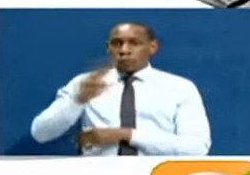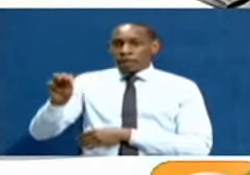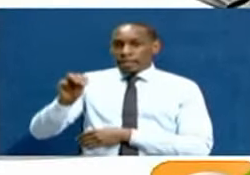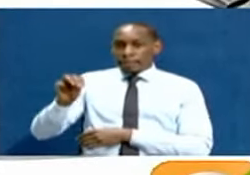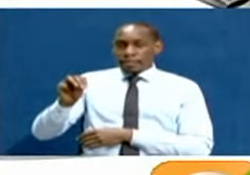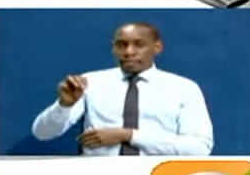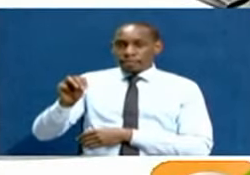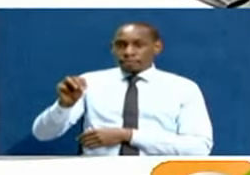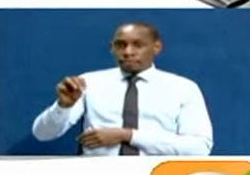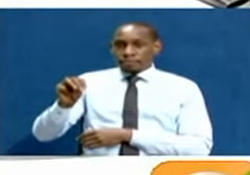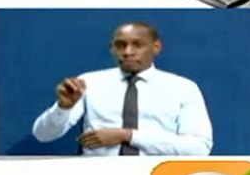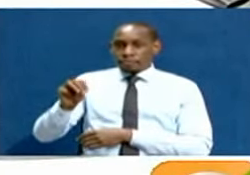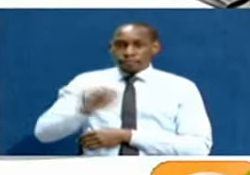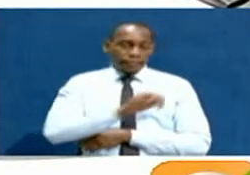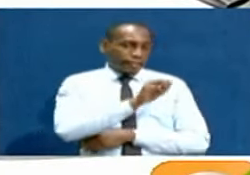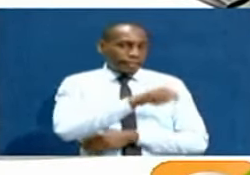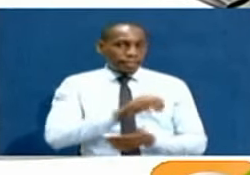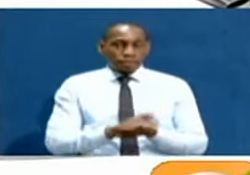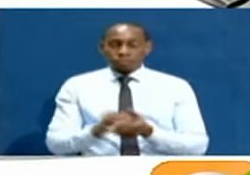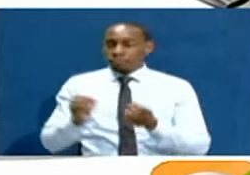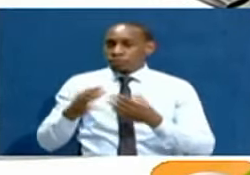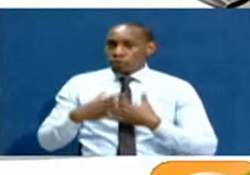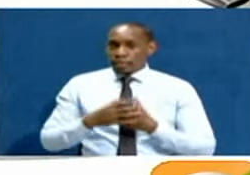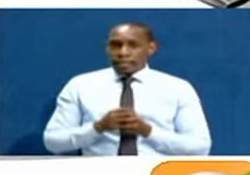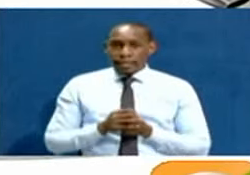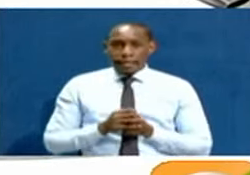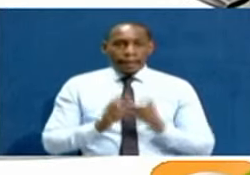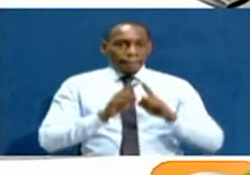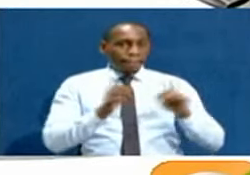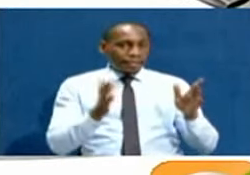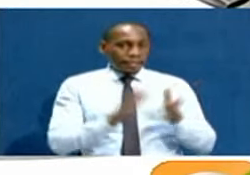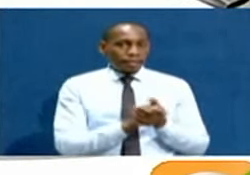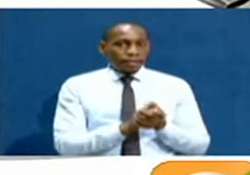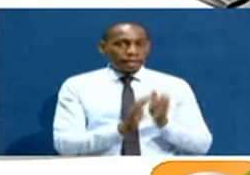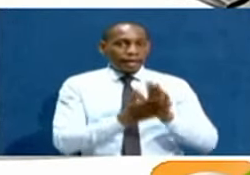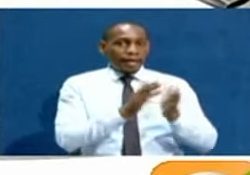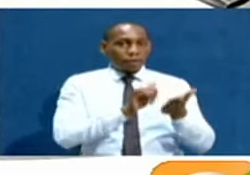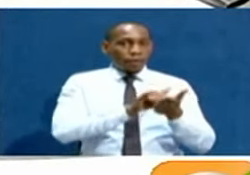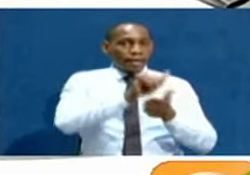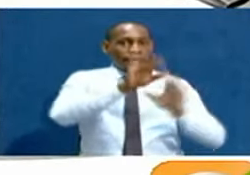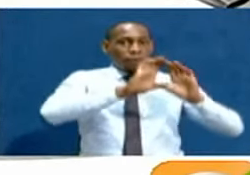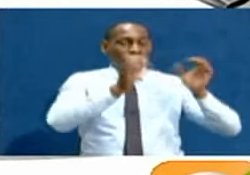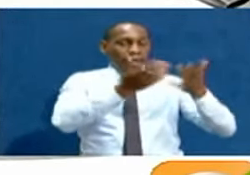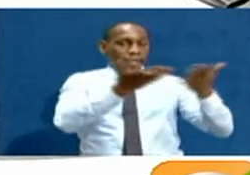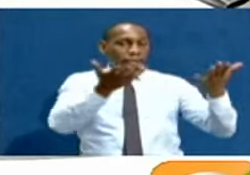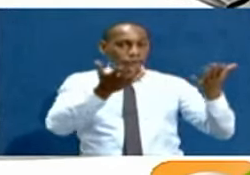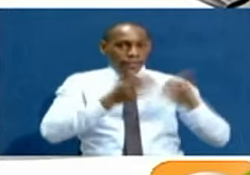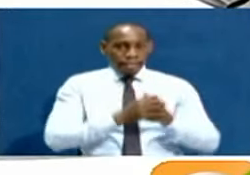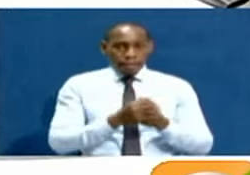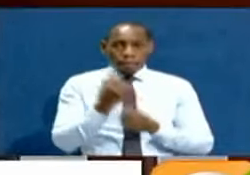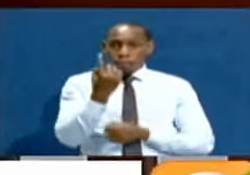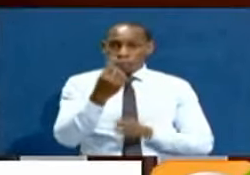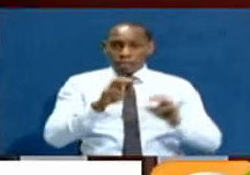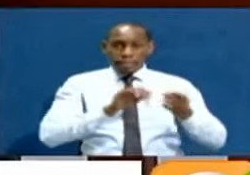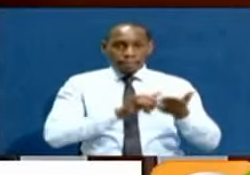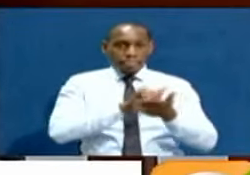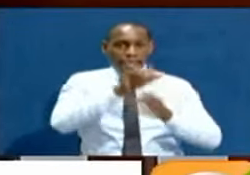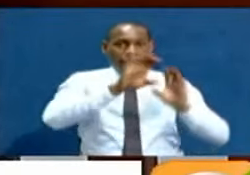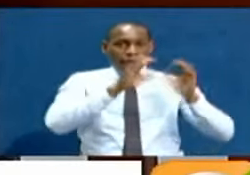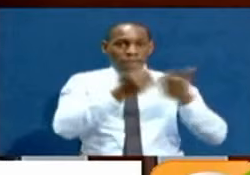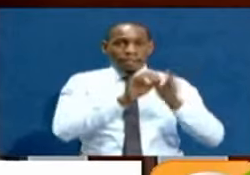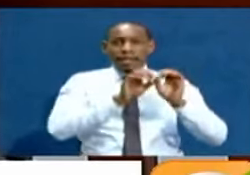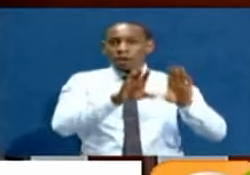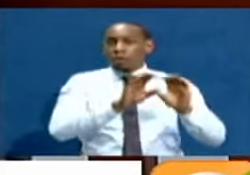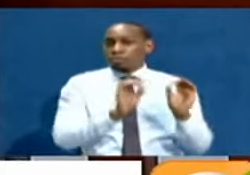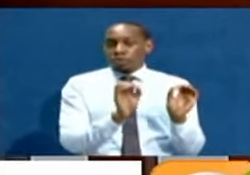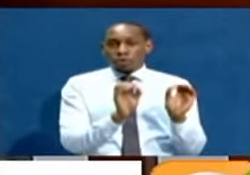plus minus. Yeah. So. Good Lord. But, you know, so everybody, I mean, there's not an airline in the world, not a single airline in the world that didn't